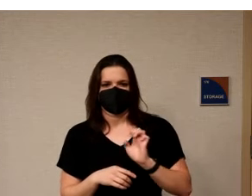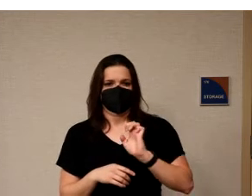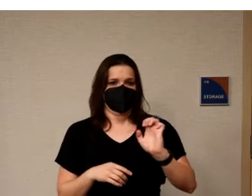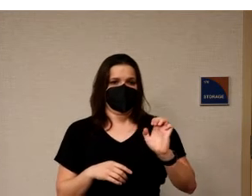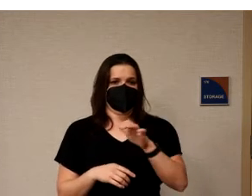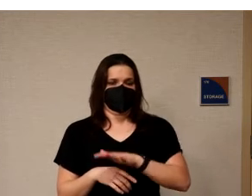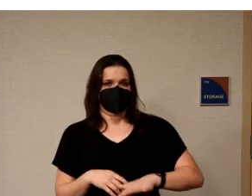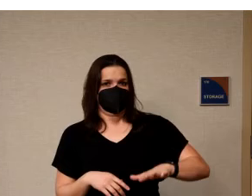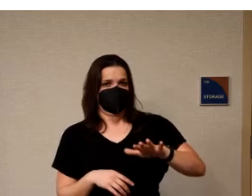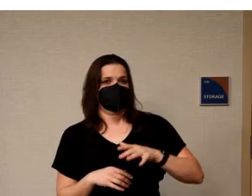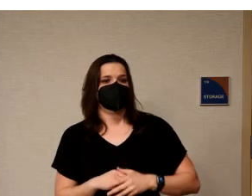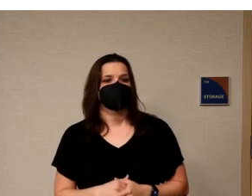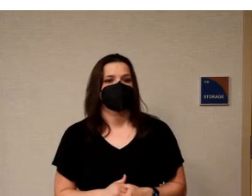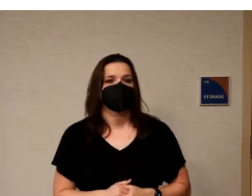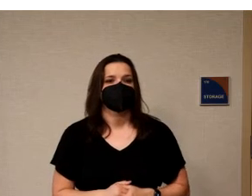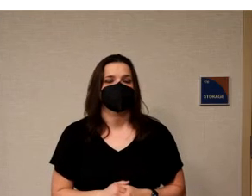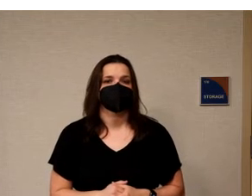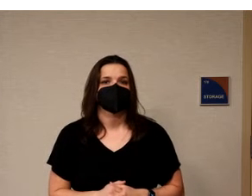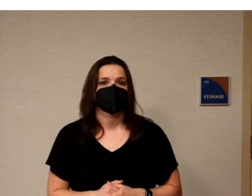eastern areas.